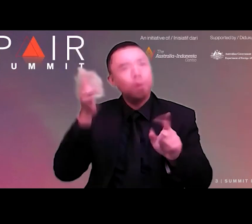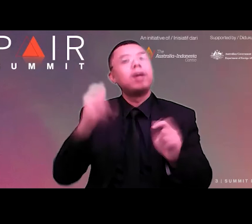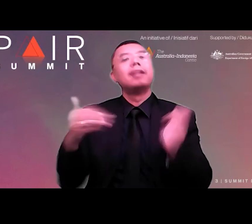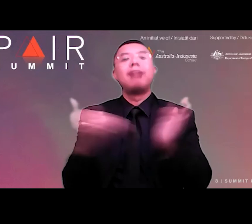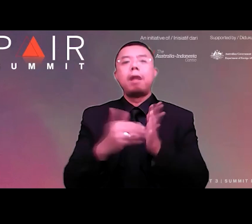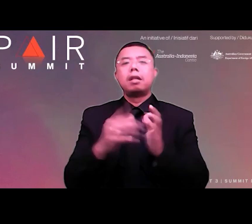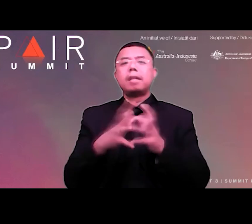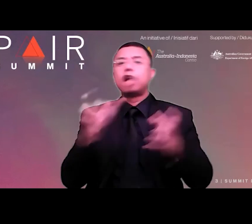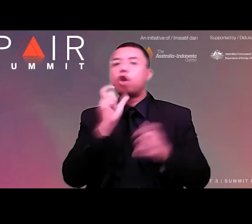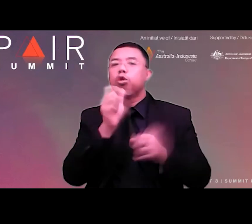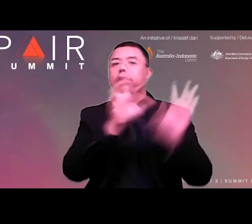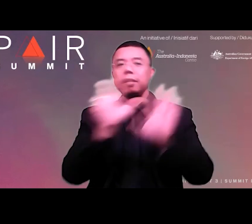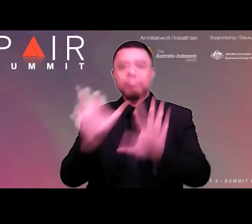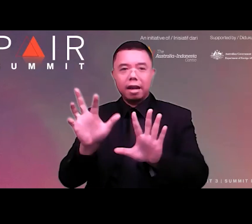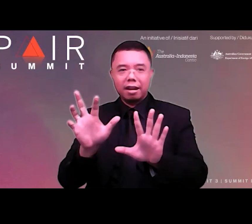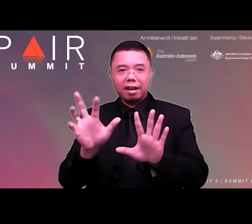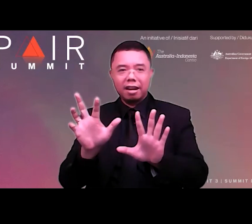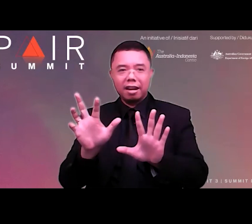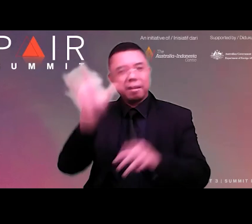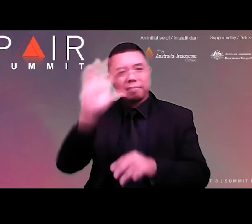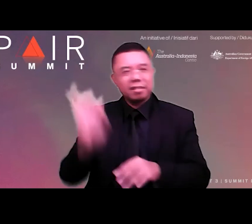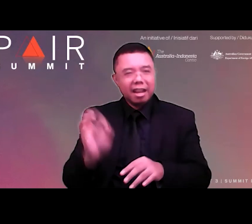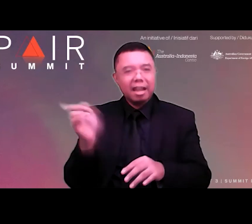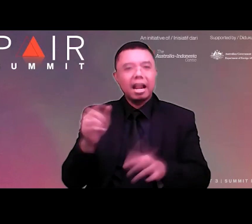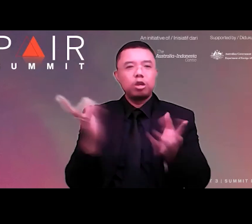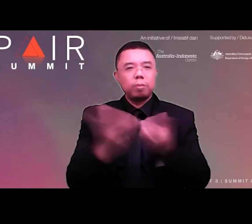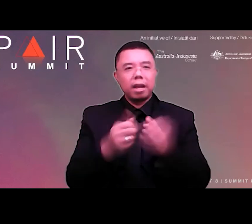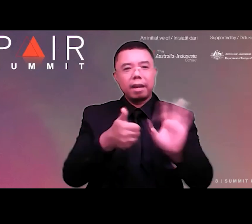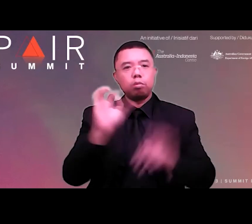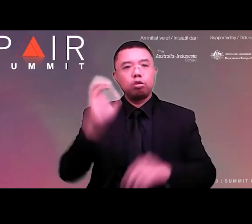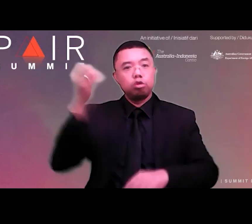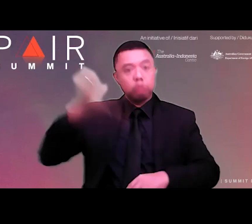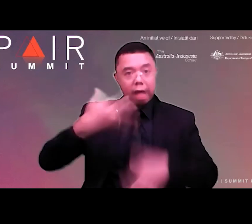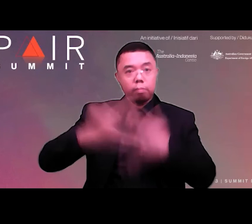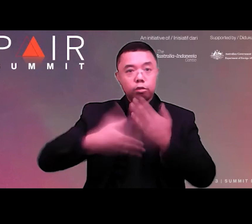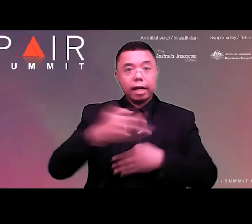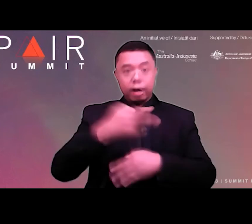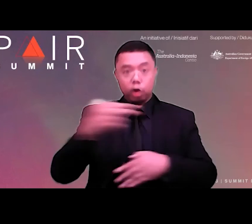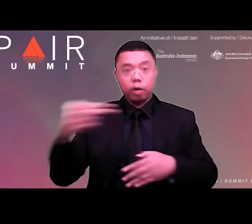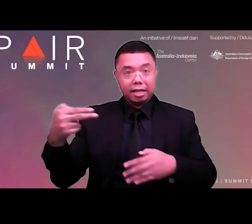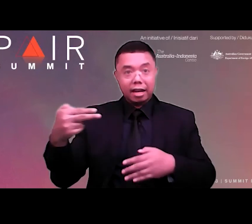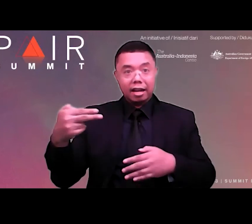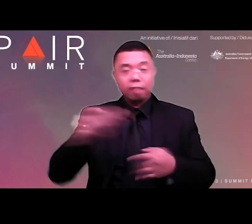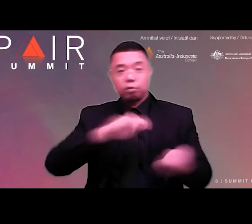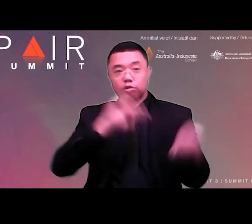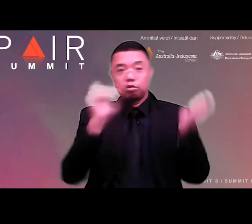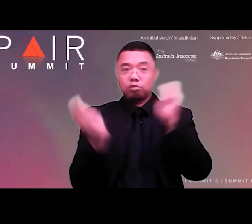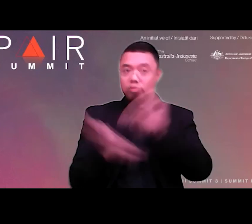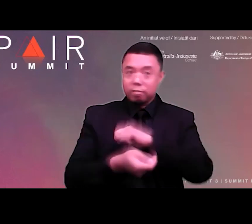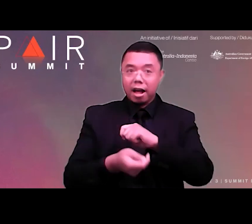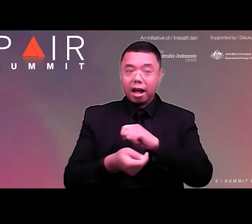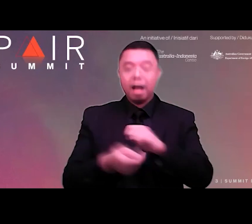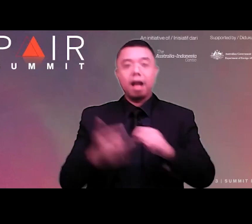99+% of more than 60 million companies in Indonesia to really survive through any significant